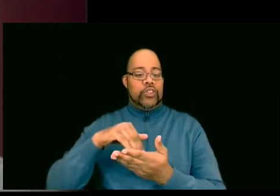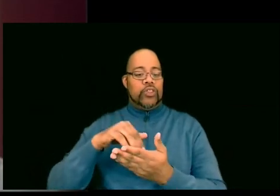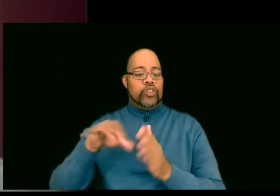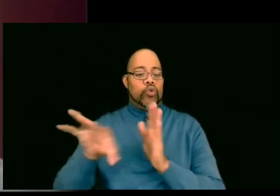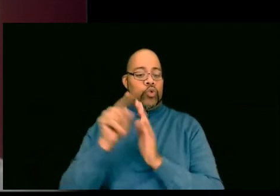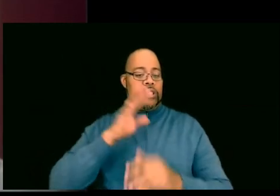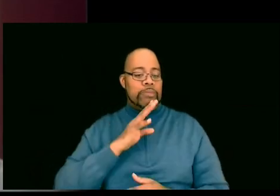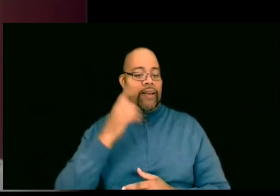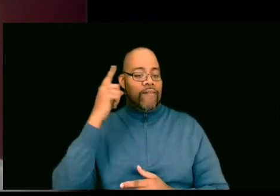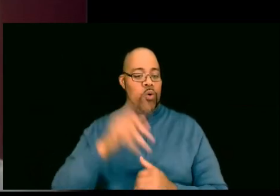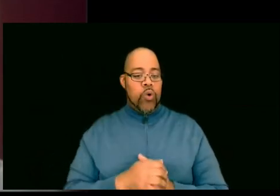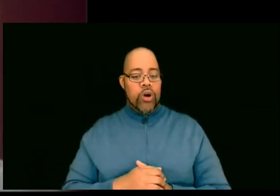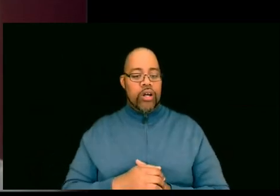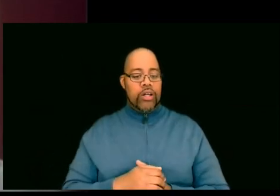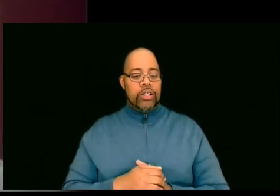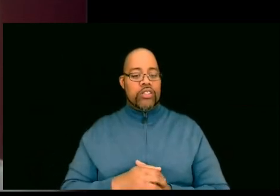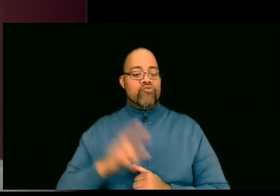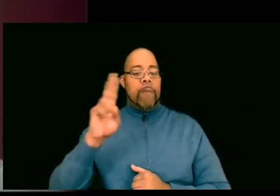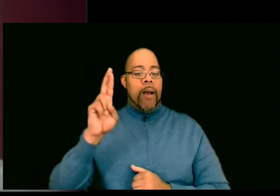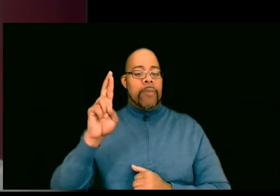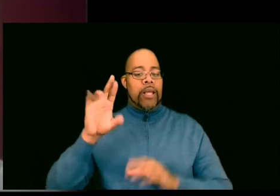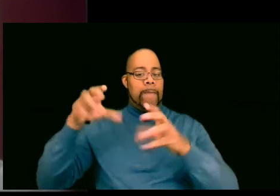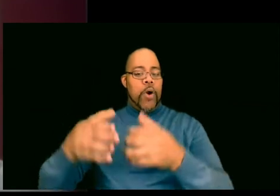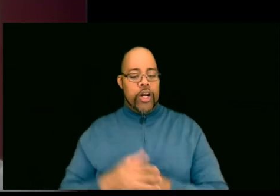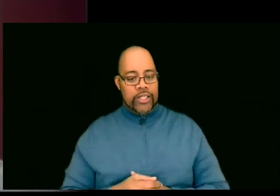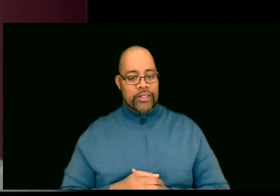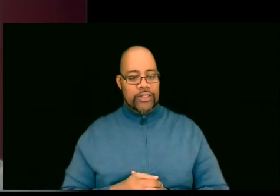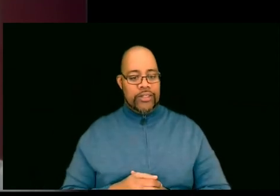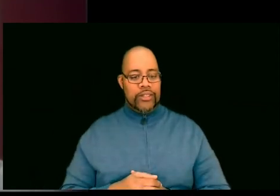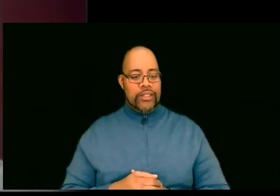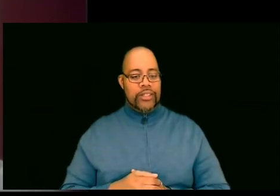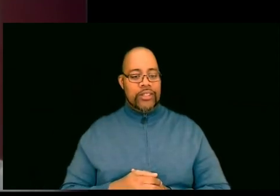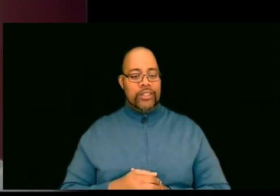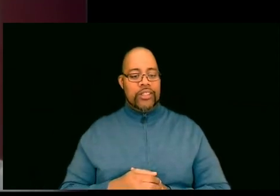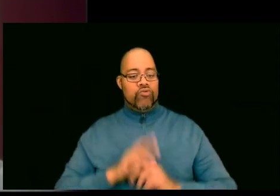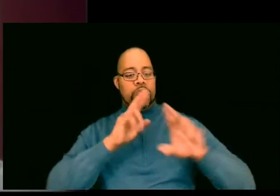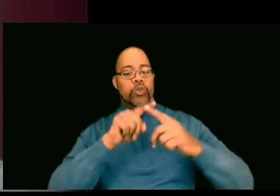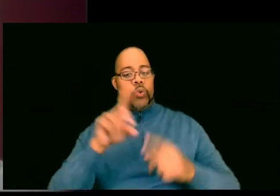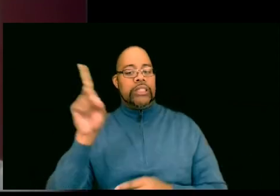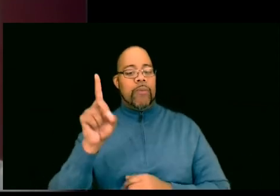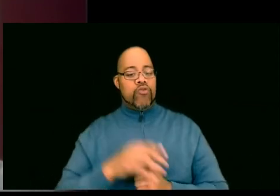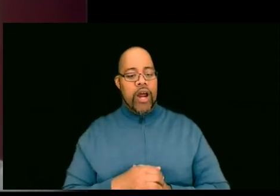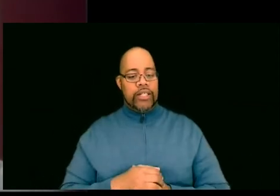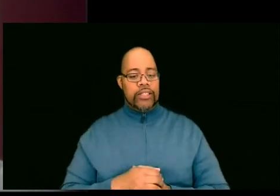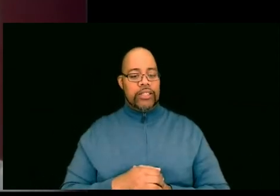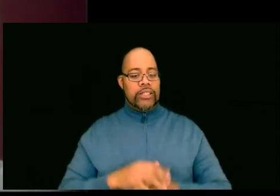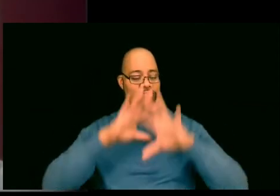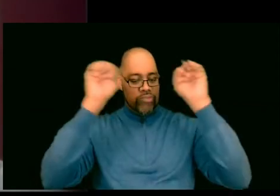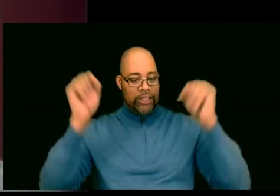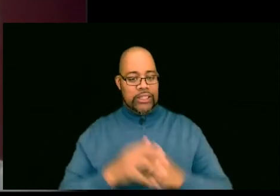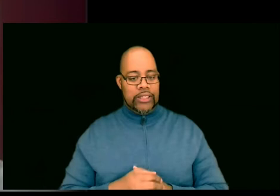Center chosen to speak for the Republican Party rebuttal to the